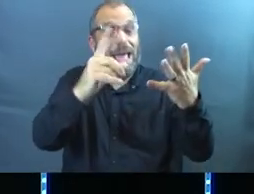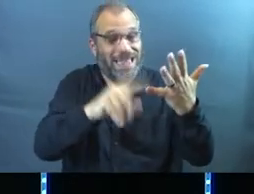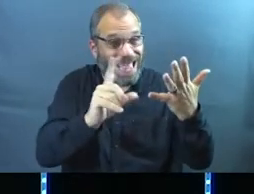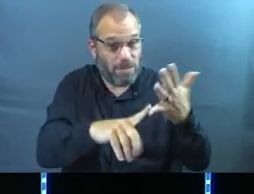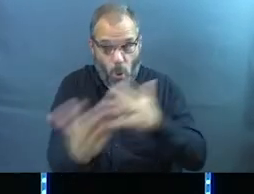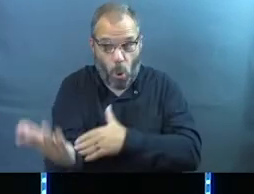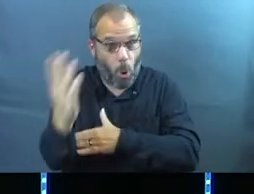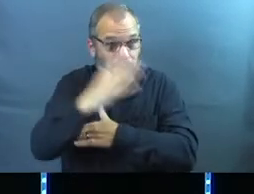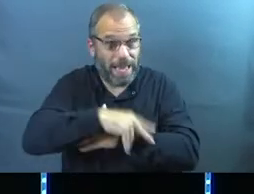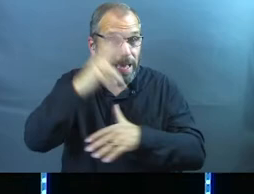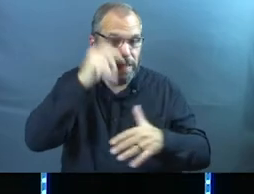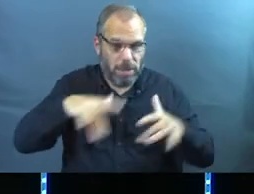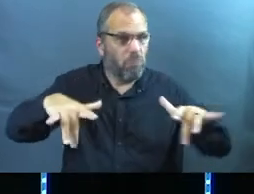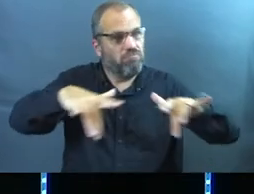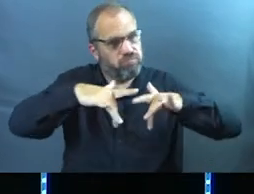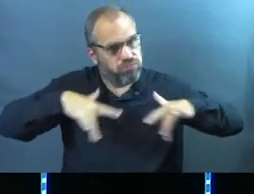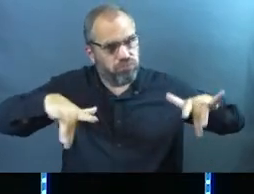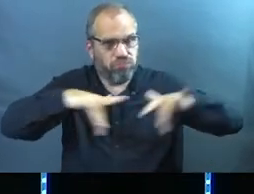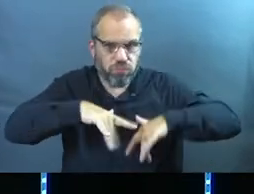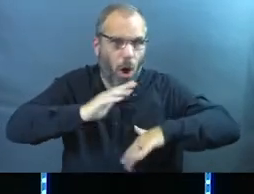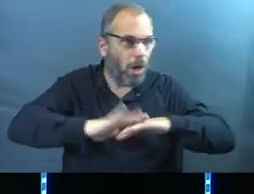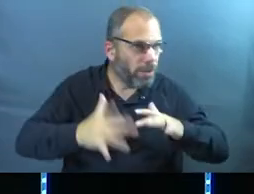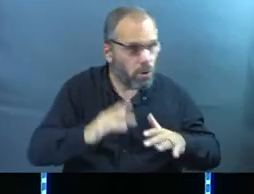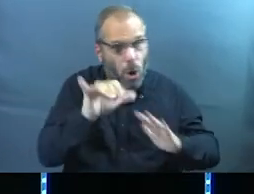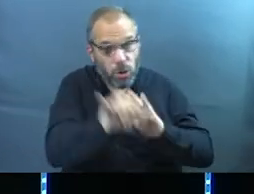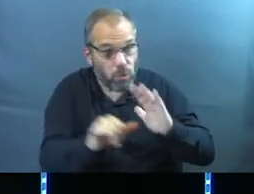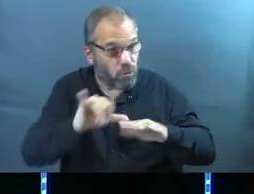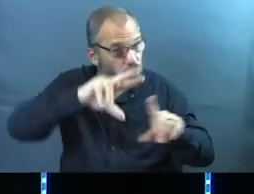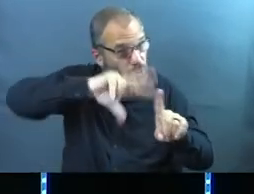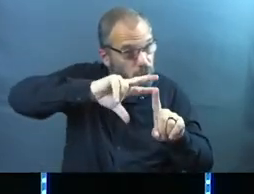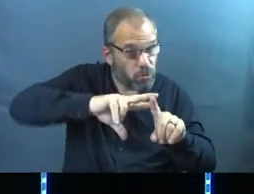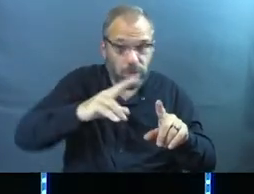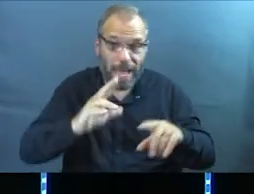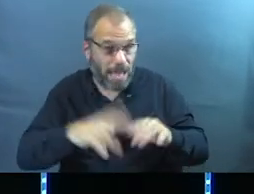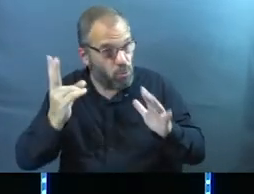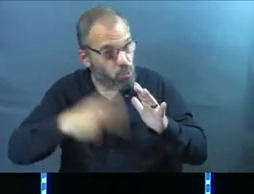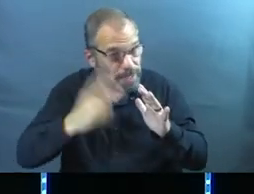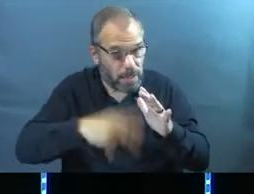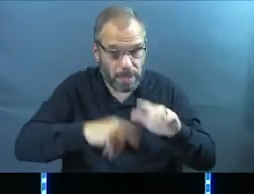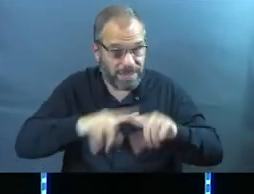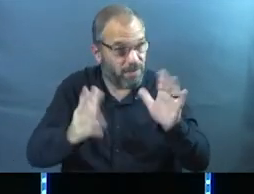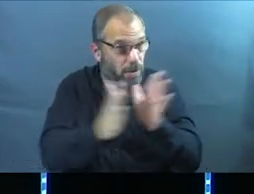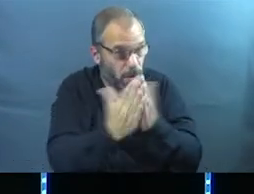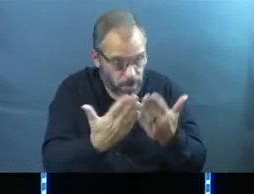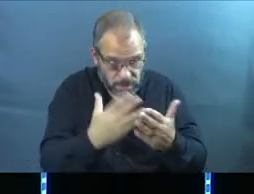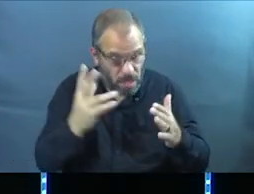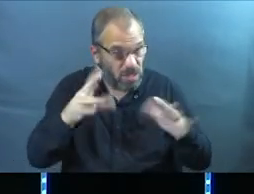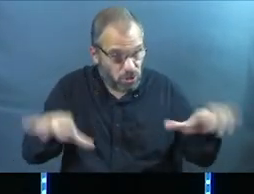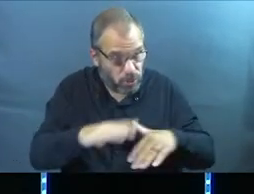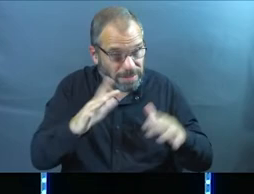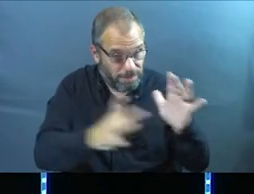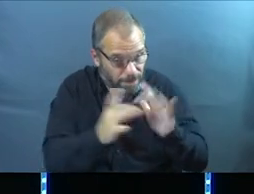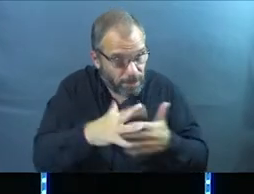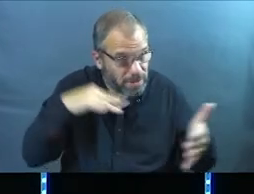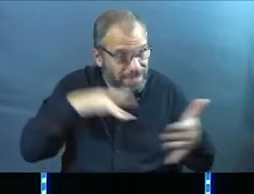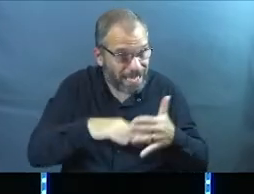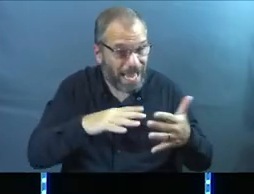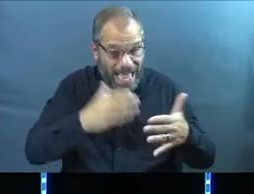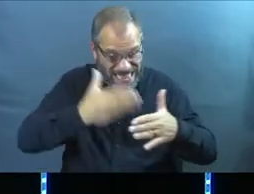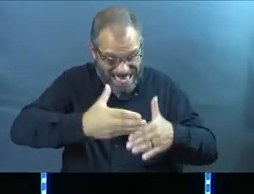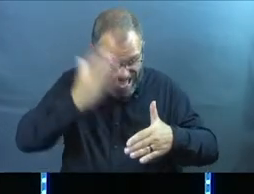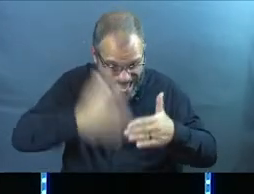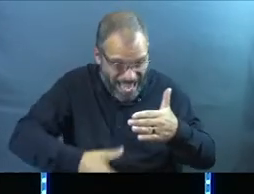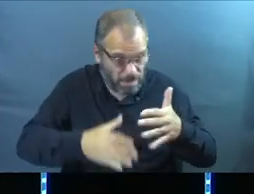you throughout the day listening to other things online, like on YouTube and stuff like that, and reading additional books and doing additional Bible study? And by the